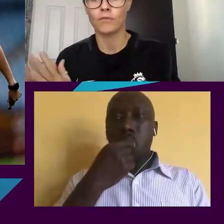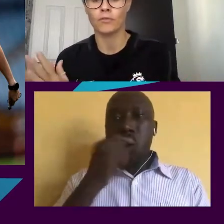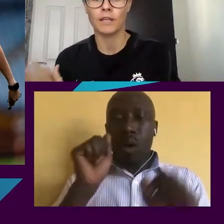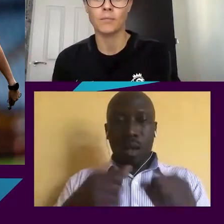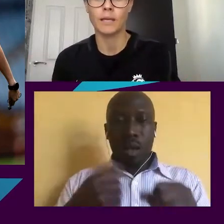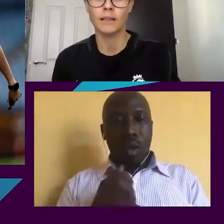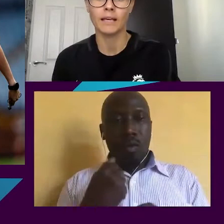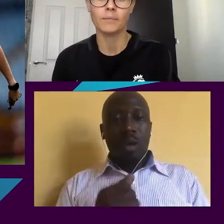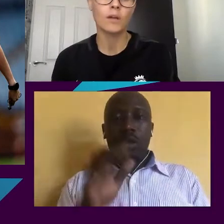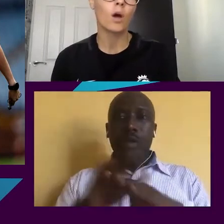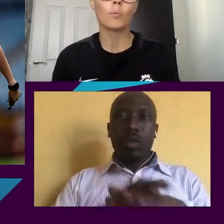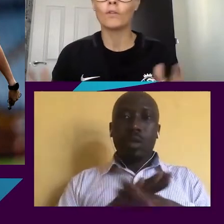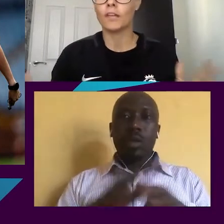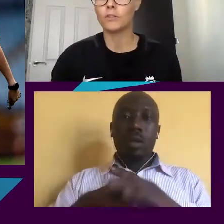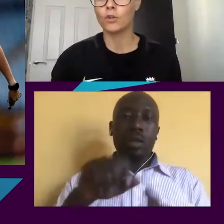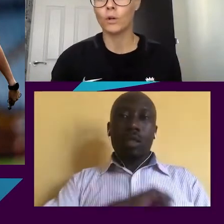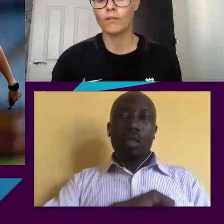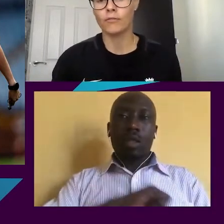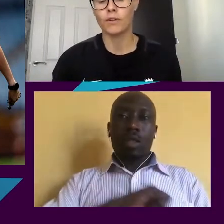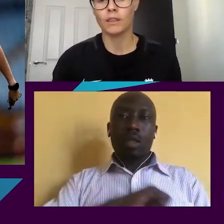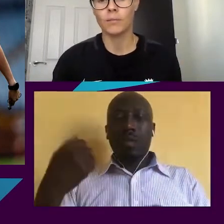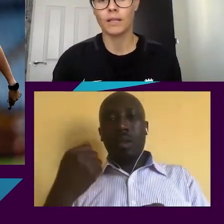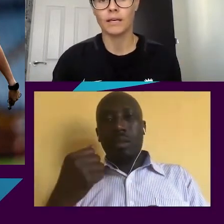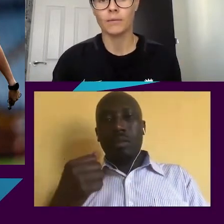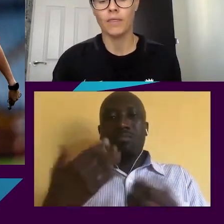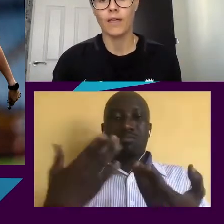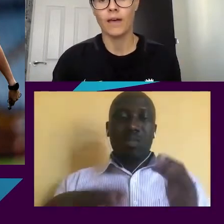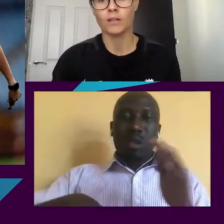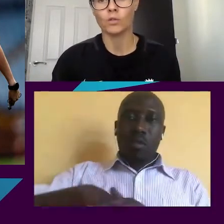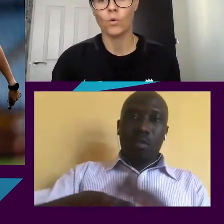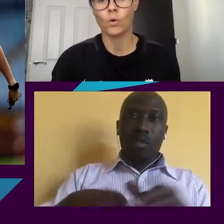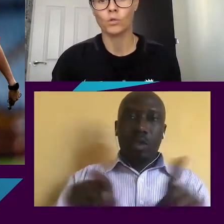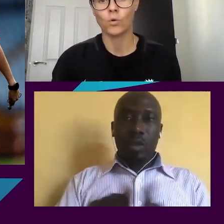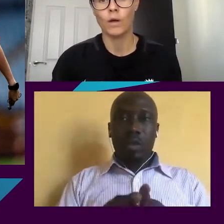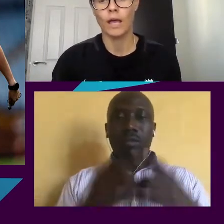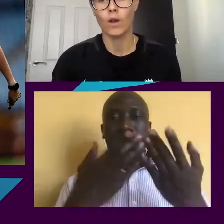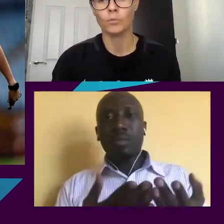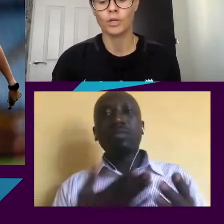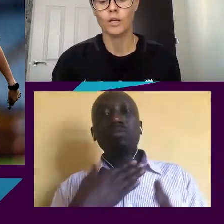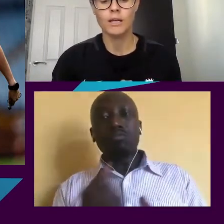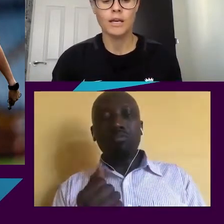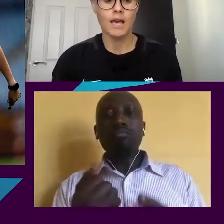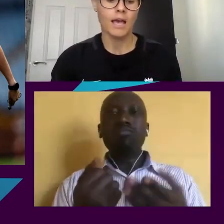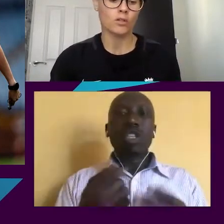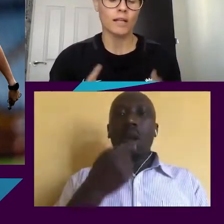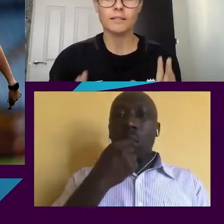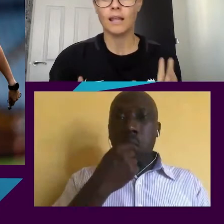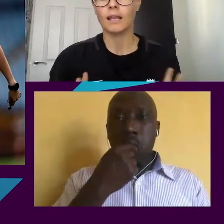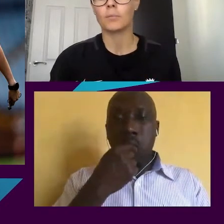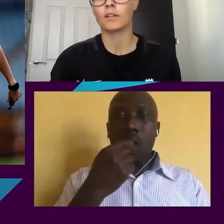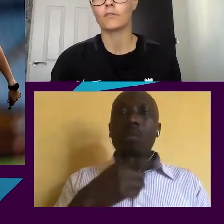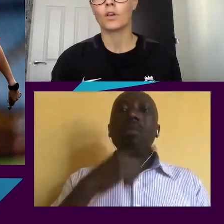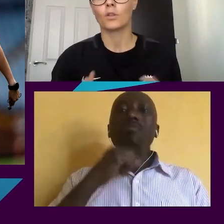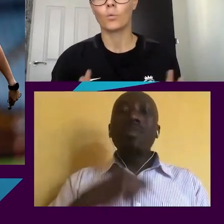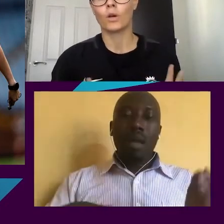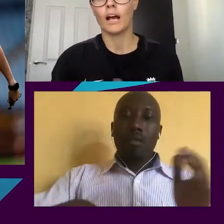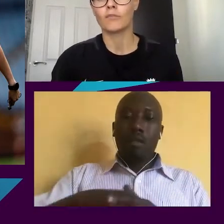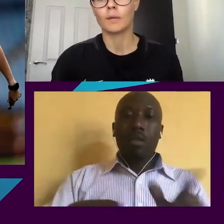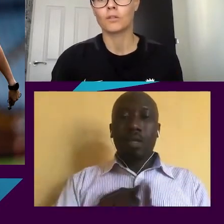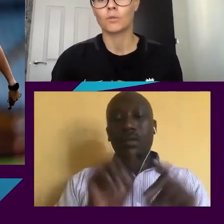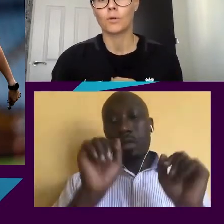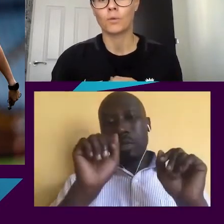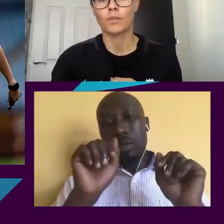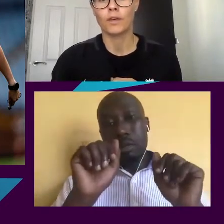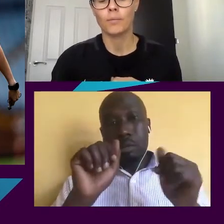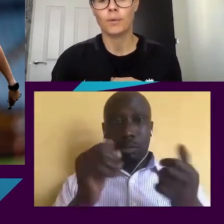don't have to referee in the male game. But if they do want to referee in the male game, then that is also an option. So that's a little bit of the work